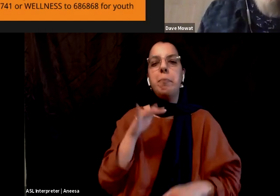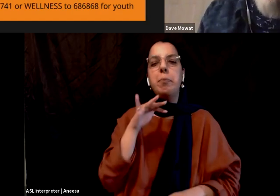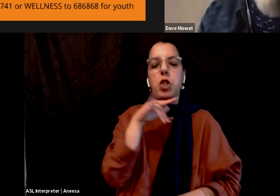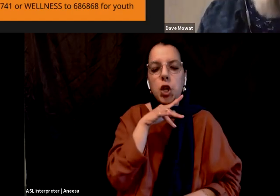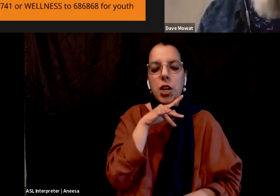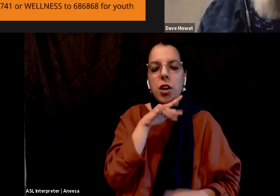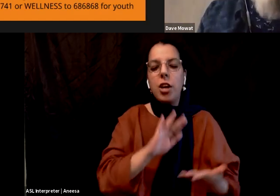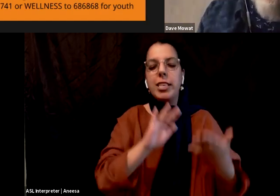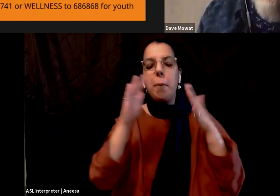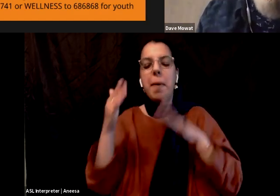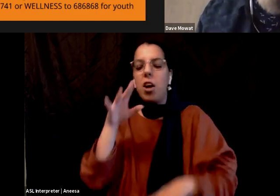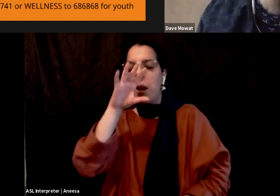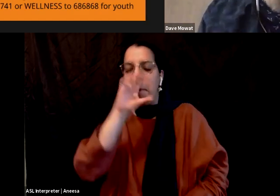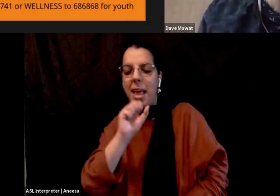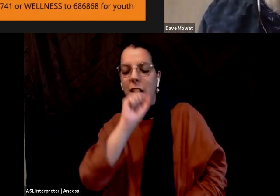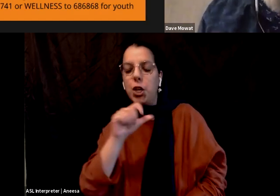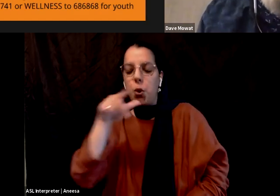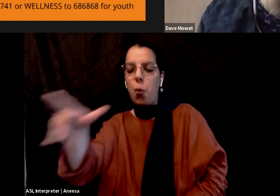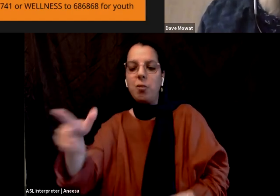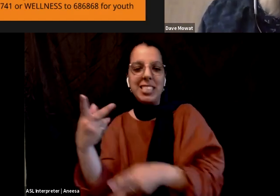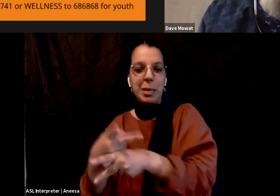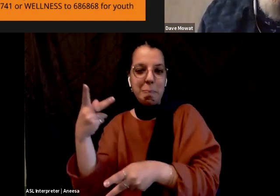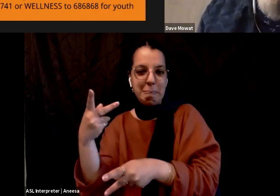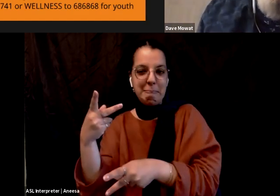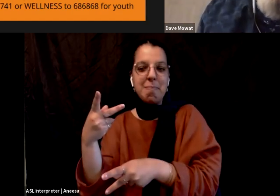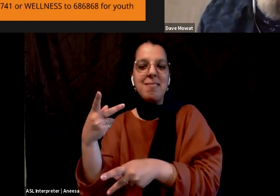possessed by the white settlers. So that's pretty derogatory.